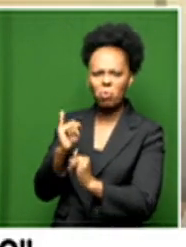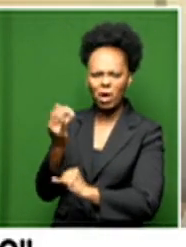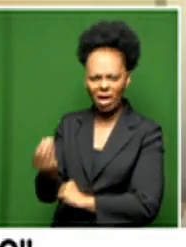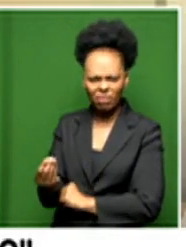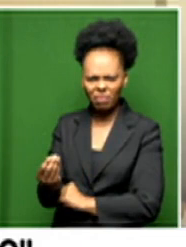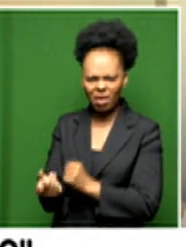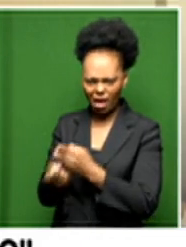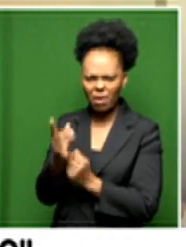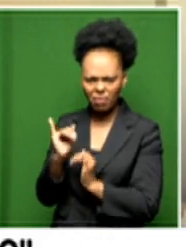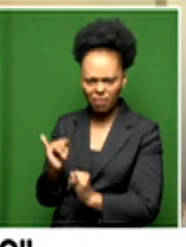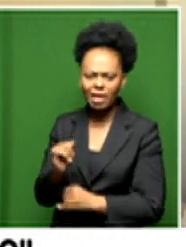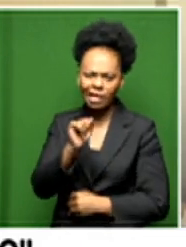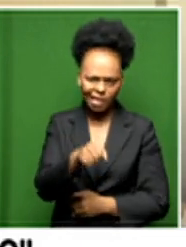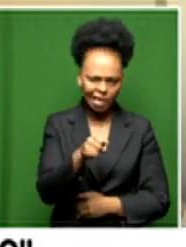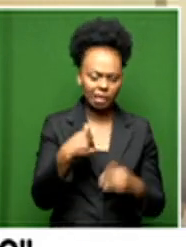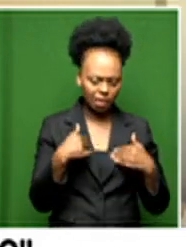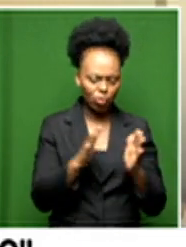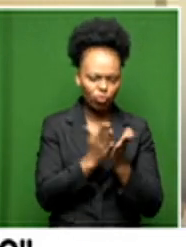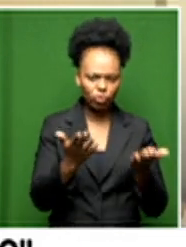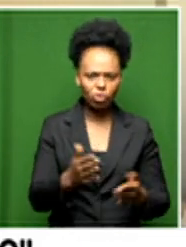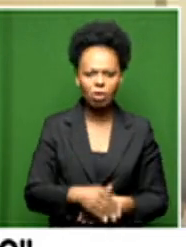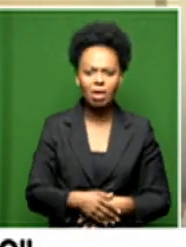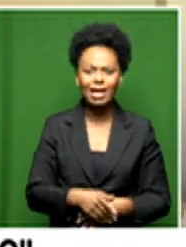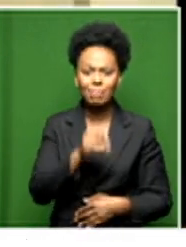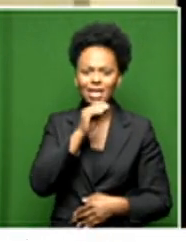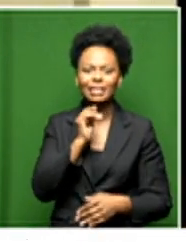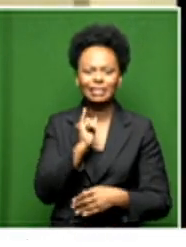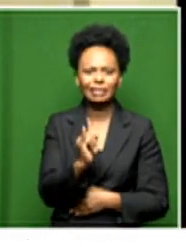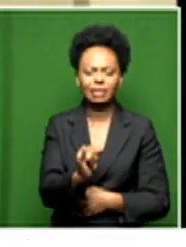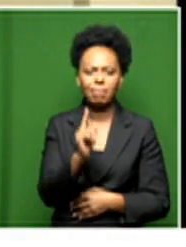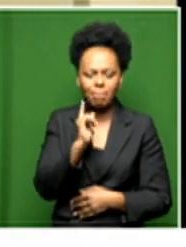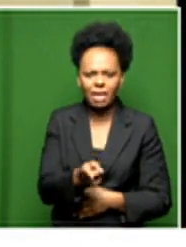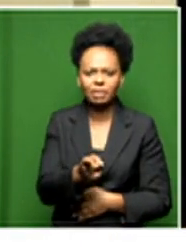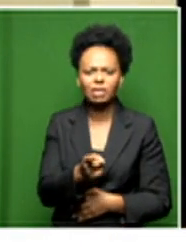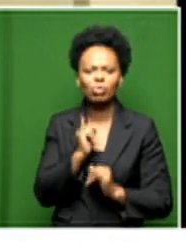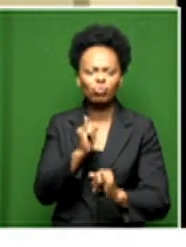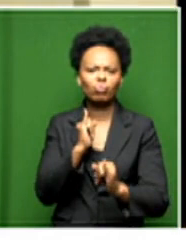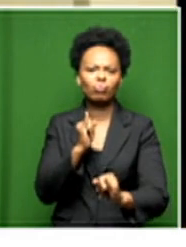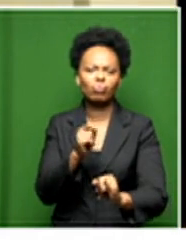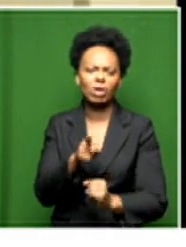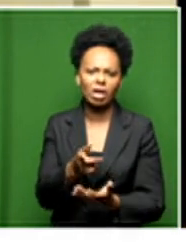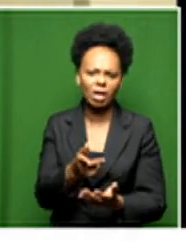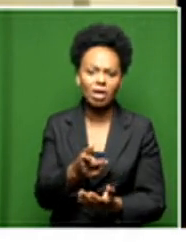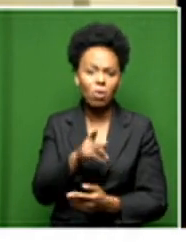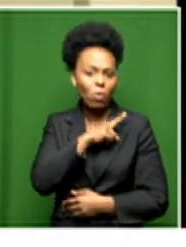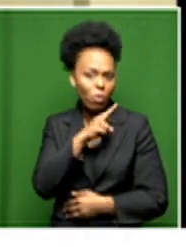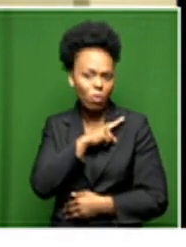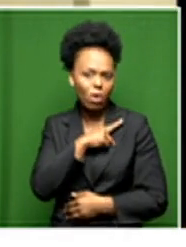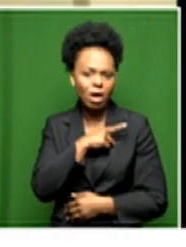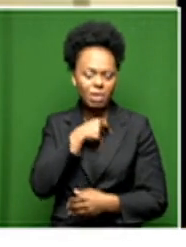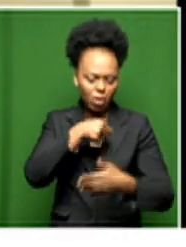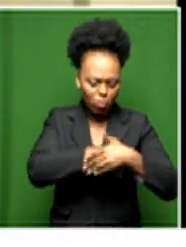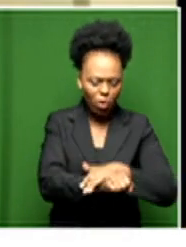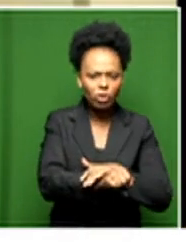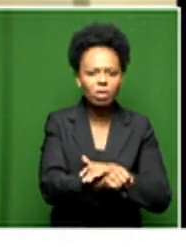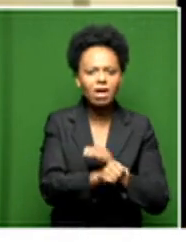Yeah, so I start off the book with I was supposed to be a tragedy, the chapter called I was supposed to be a tragedy. And it's mainly because I was born in an